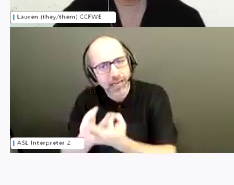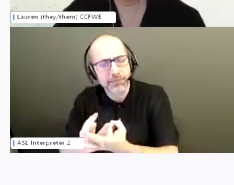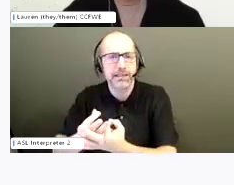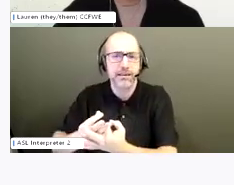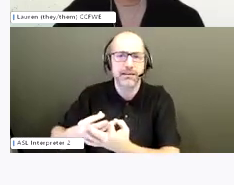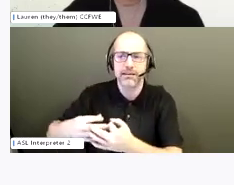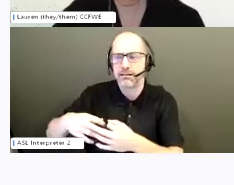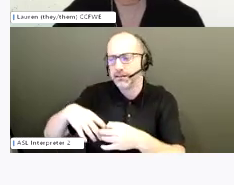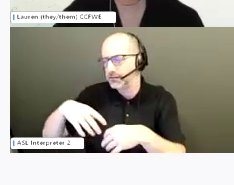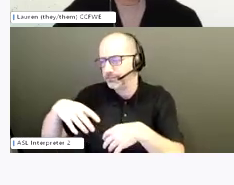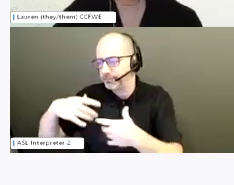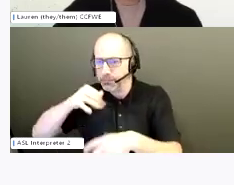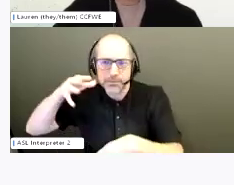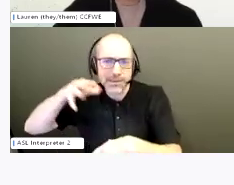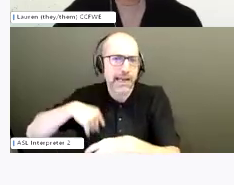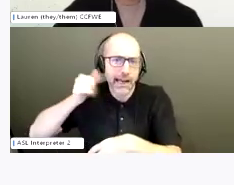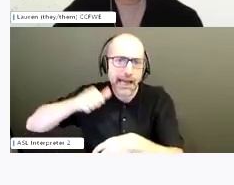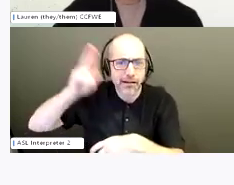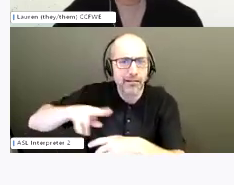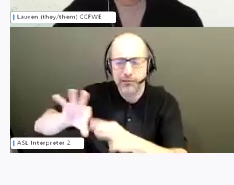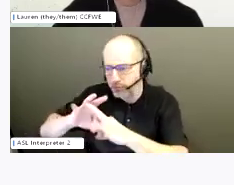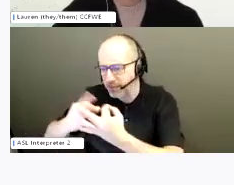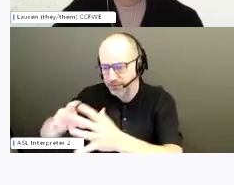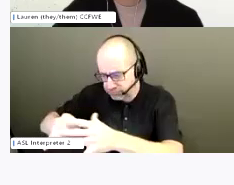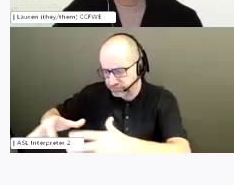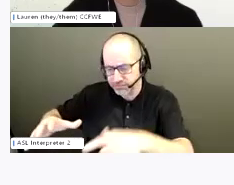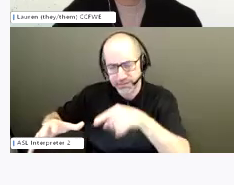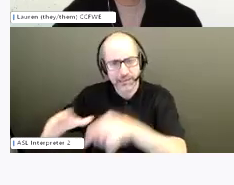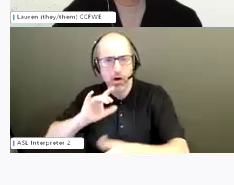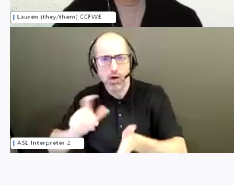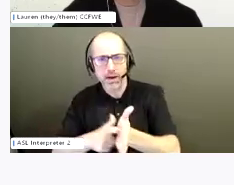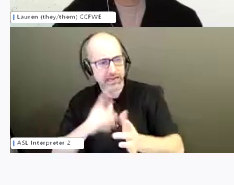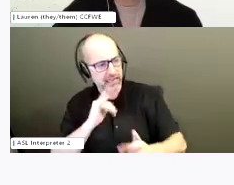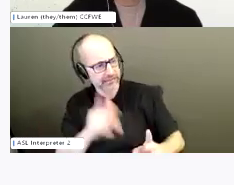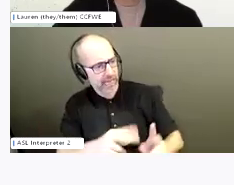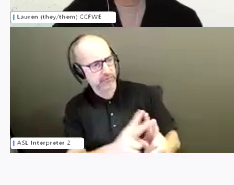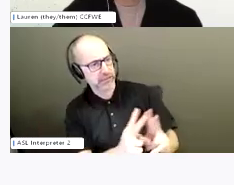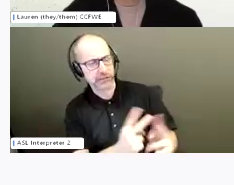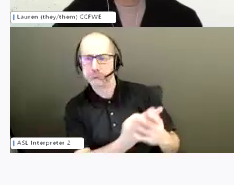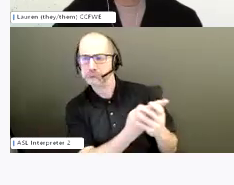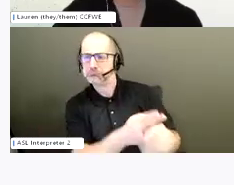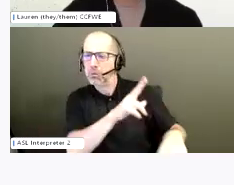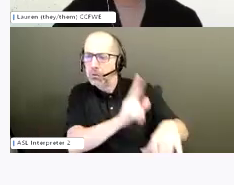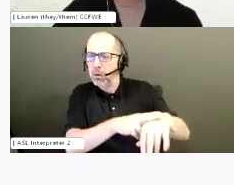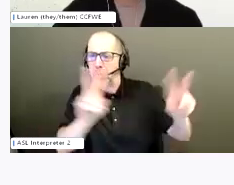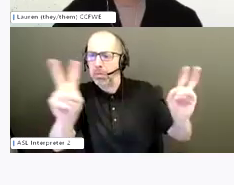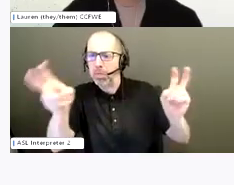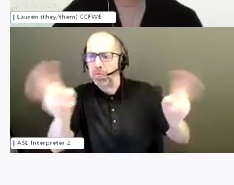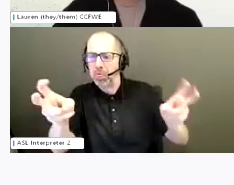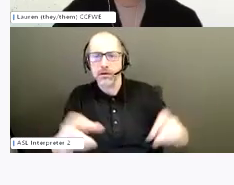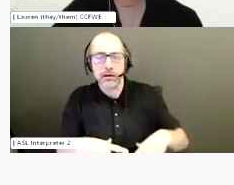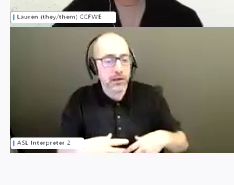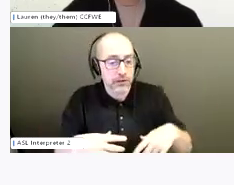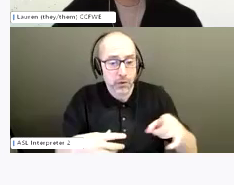or normal, rather than controlling. These expectations can also be reinforced by caregiving